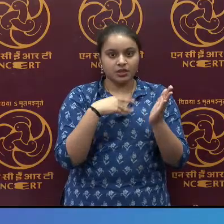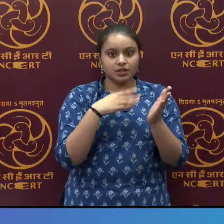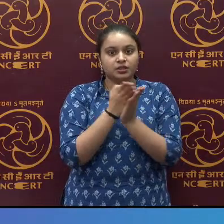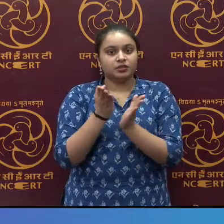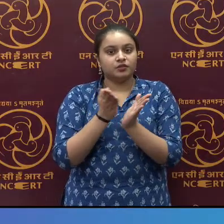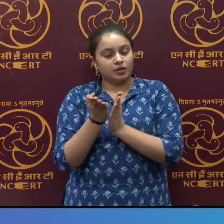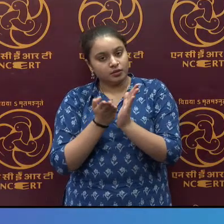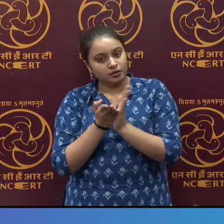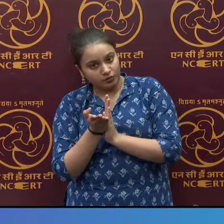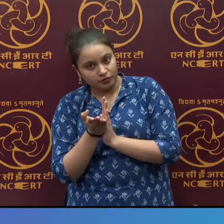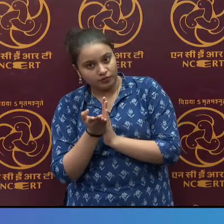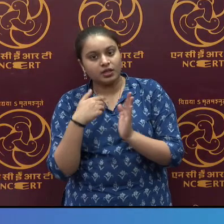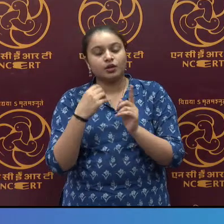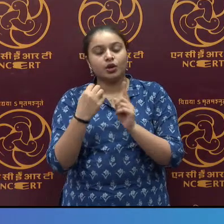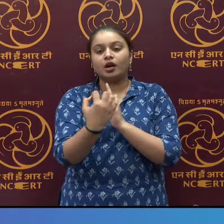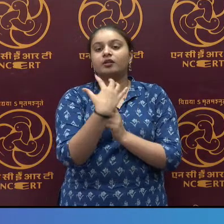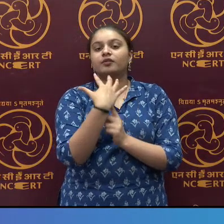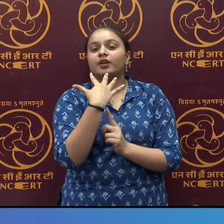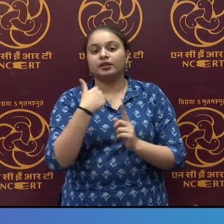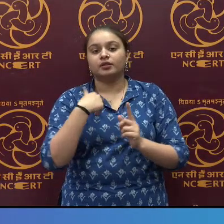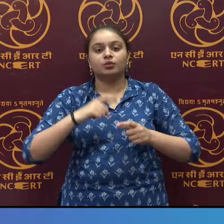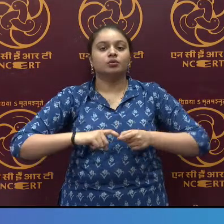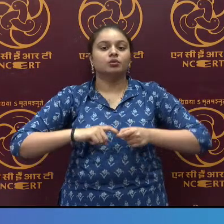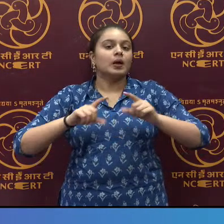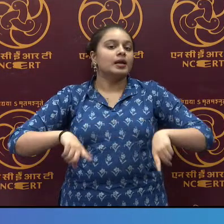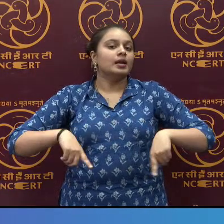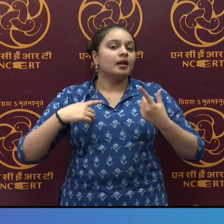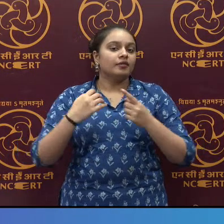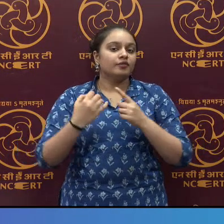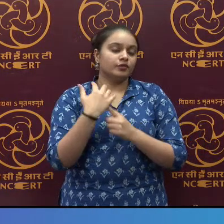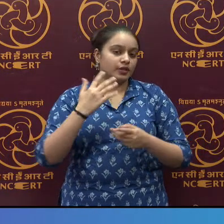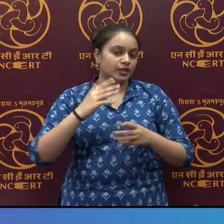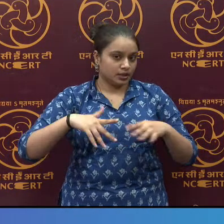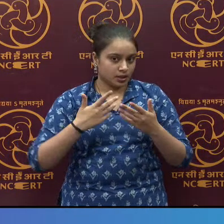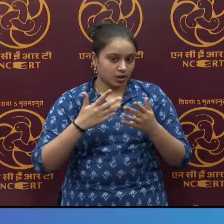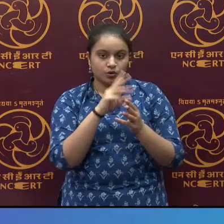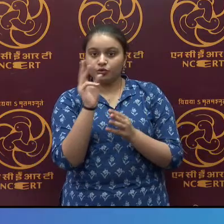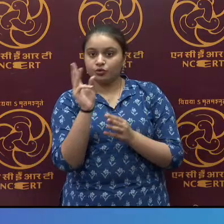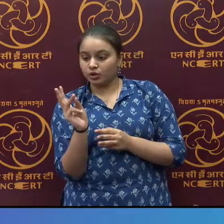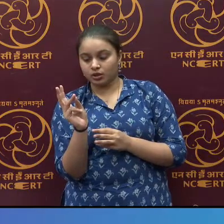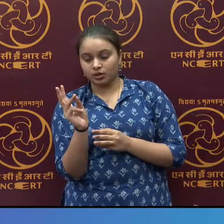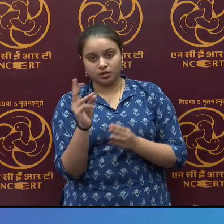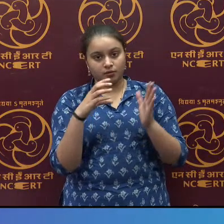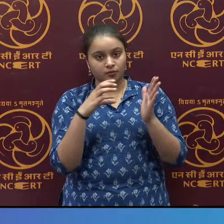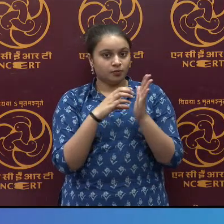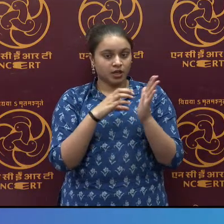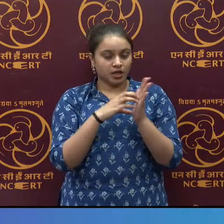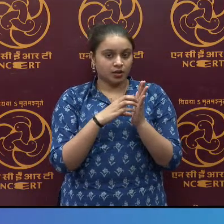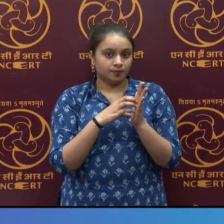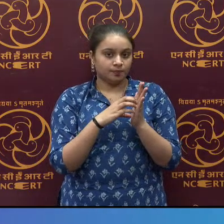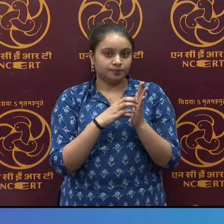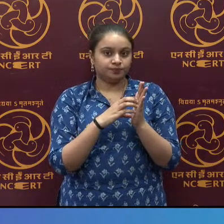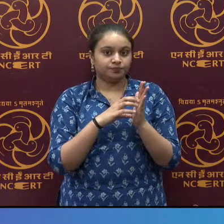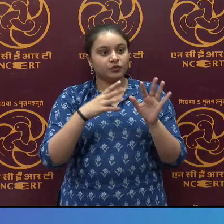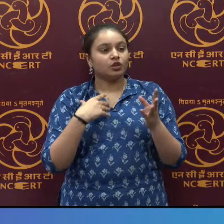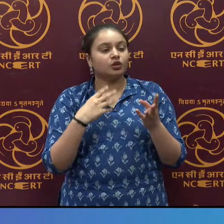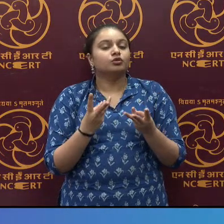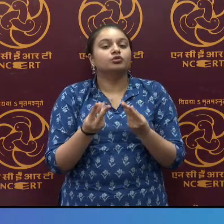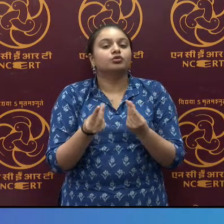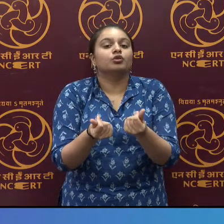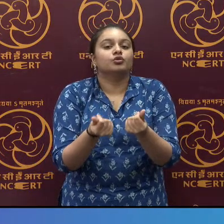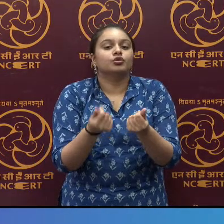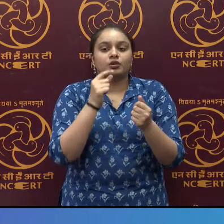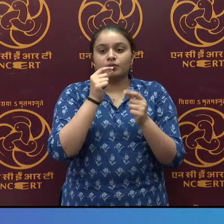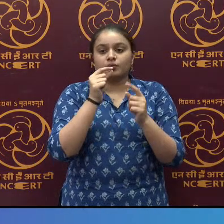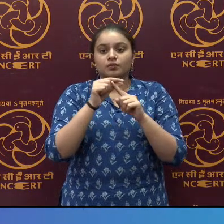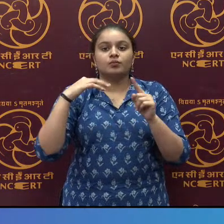pollution and how is it affecting our quality of life. In third paragraph, you can talk about the solutions of